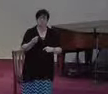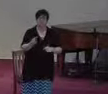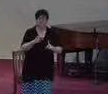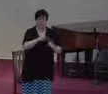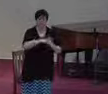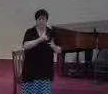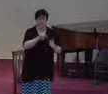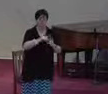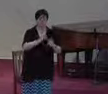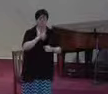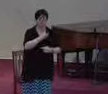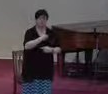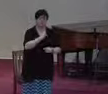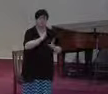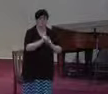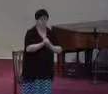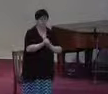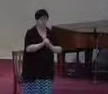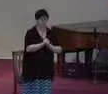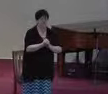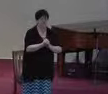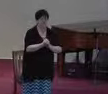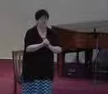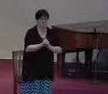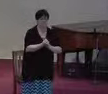to our circumstances.